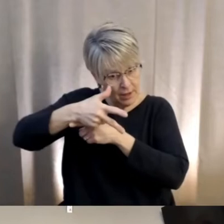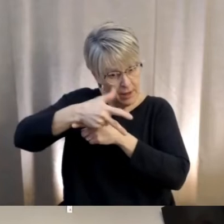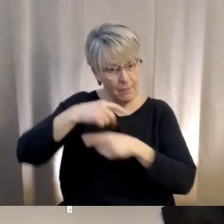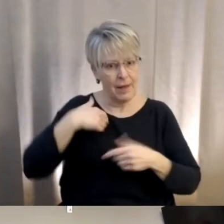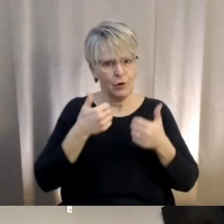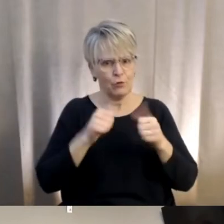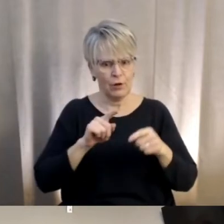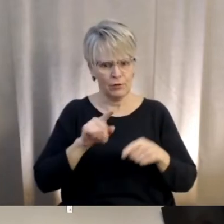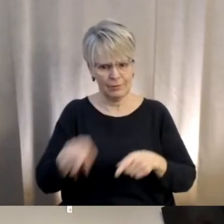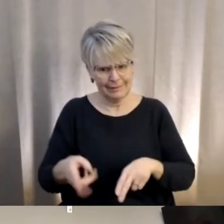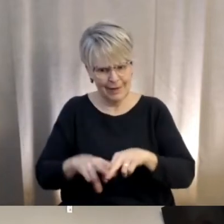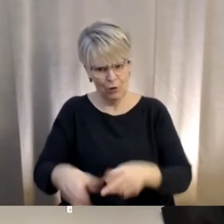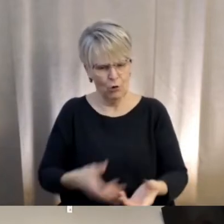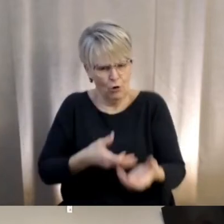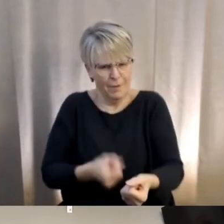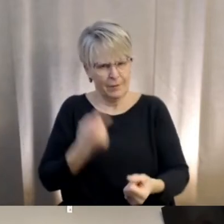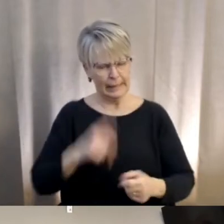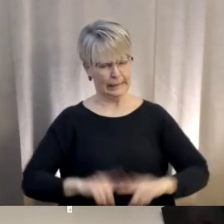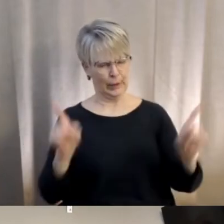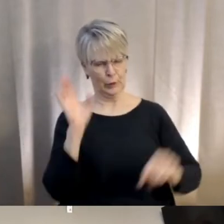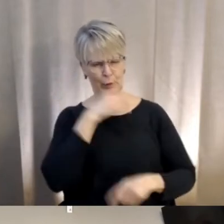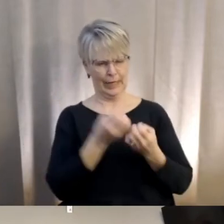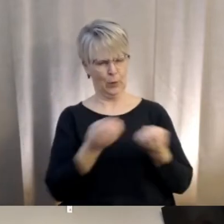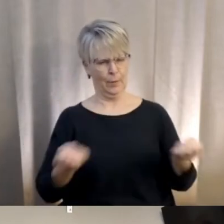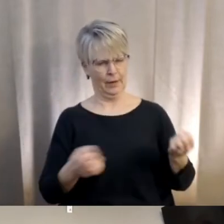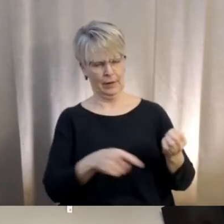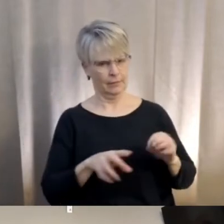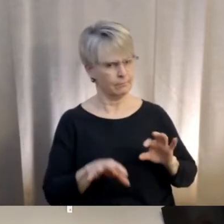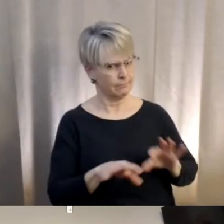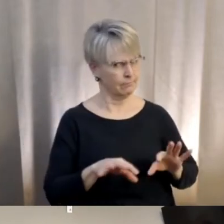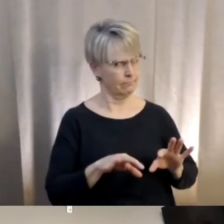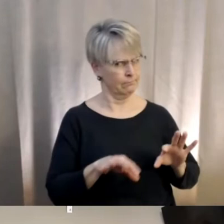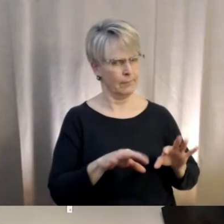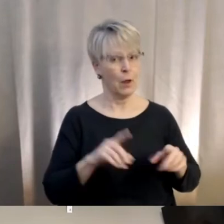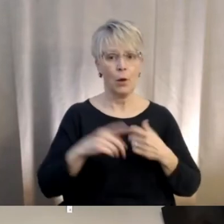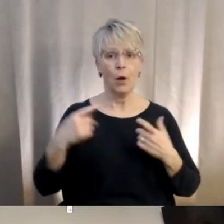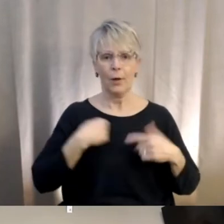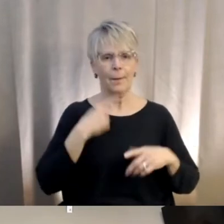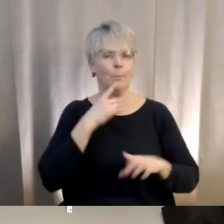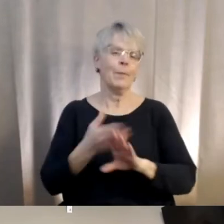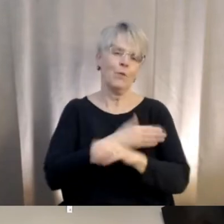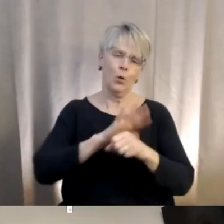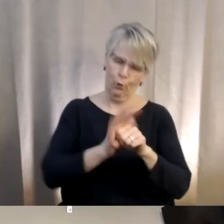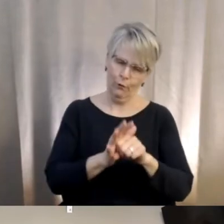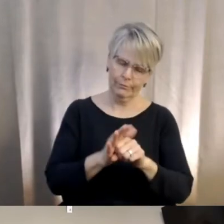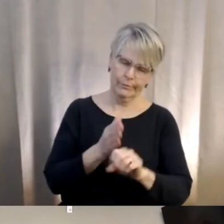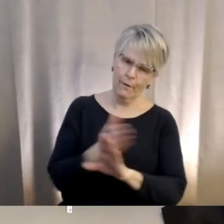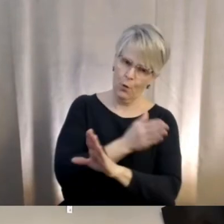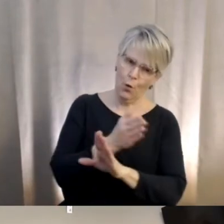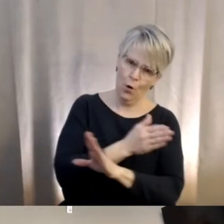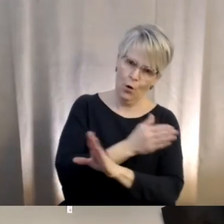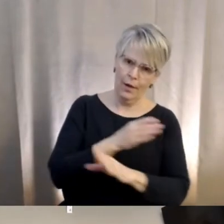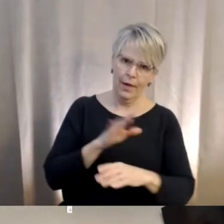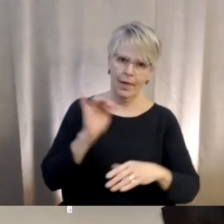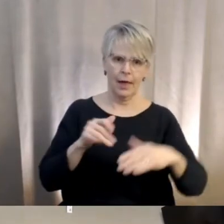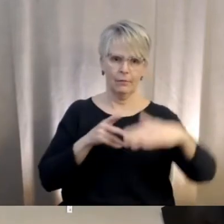on her confidence around unusual equipment. And we were all sitting around pre-COVID, you know, in the